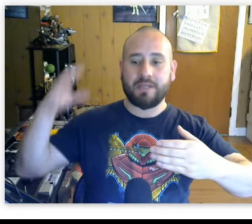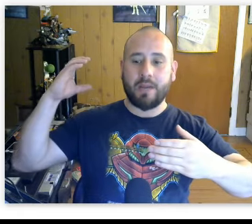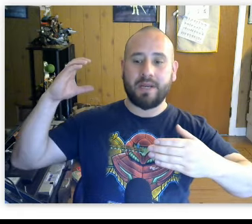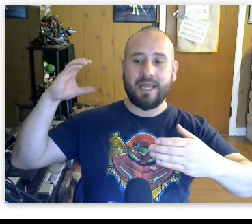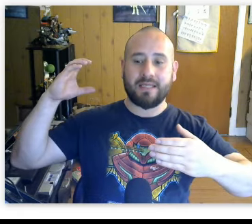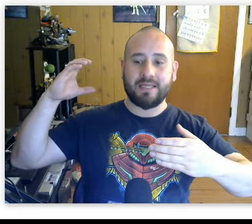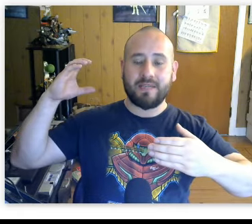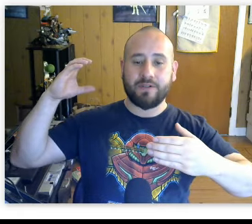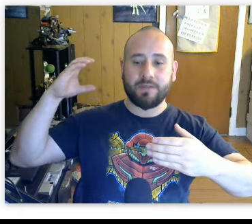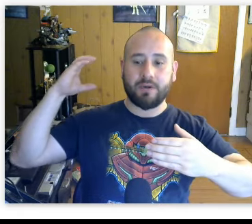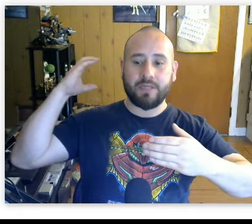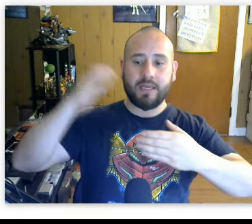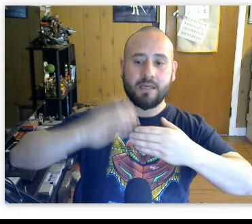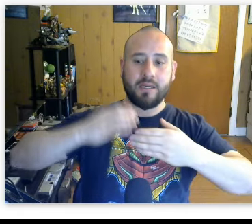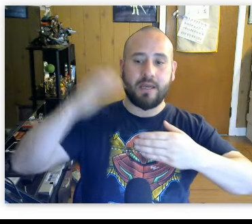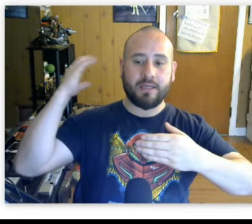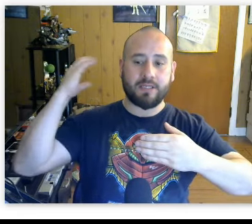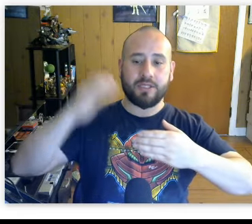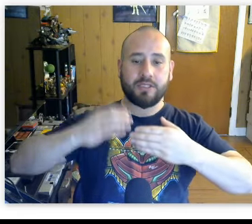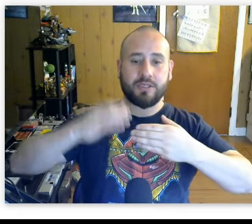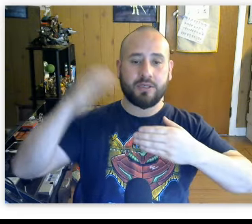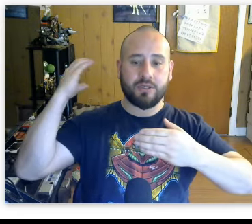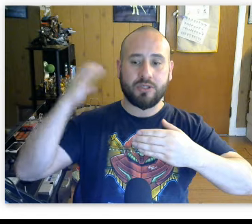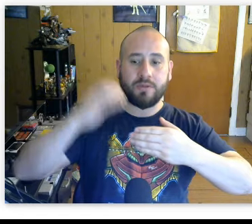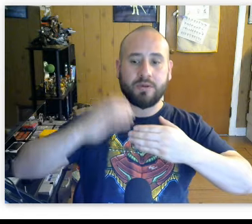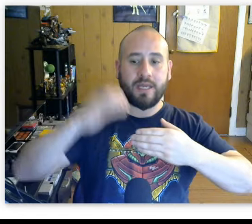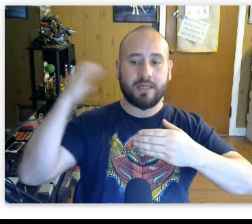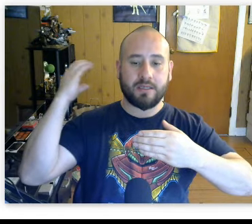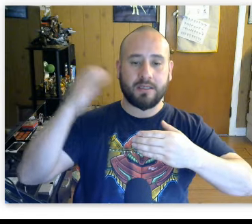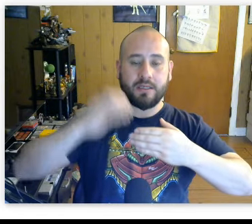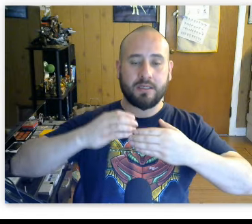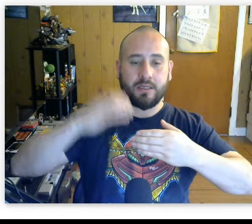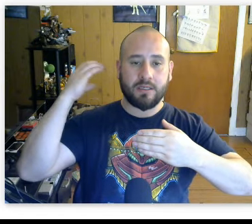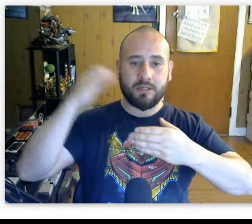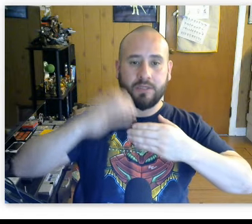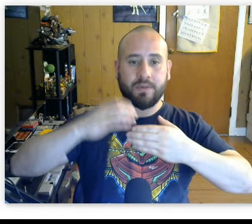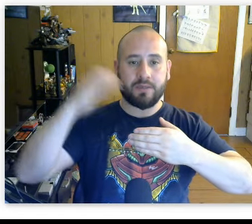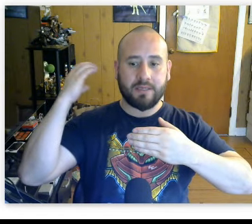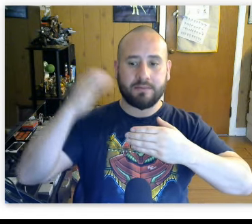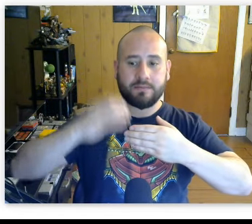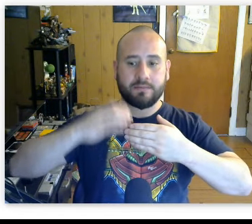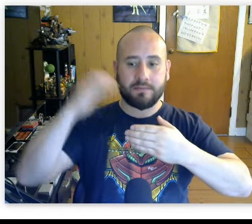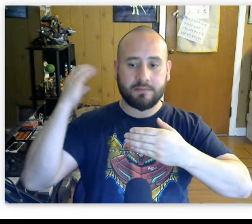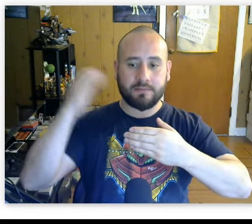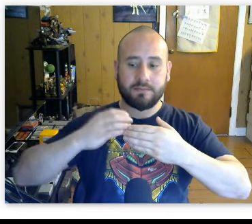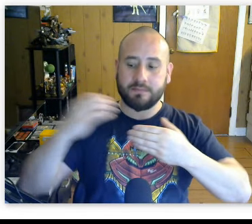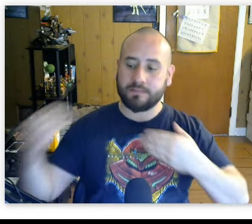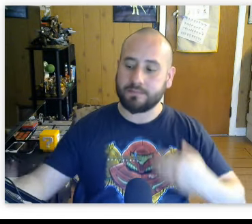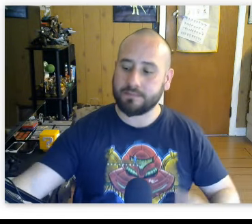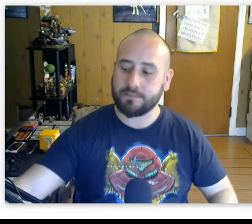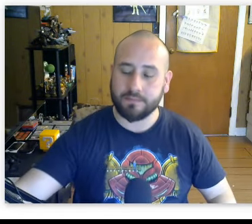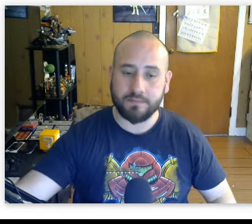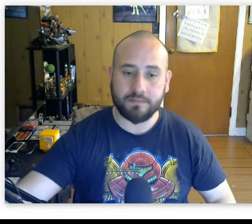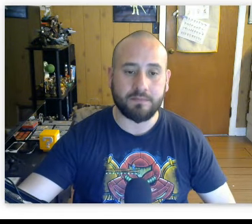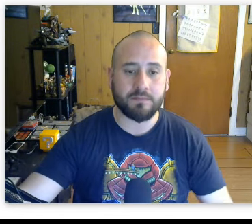shape. Dominant hand is a C for Chipotle, and it touches. Chipotle. Chipotle.